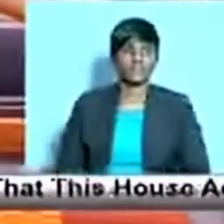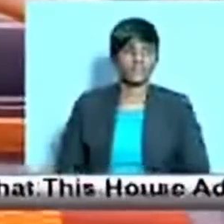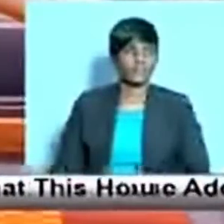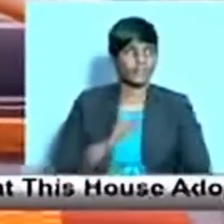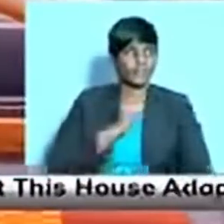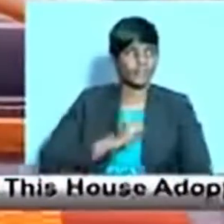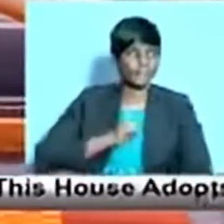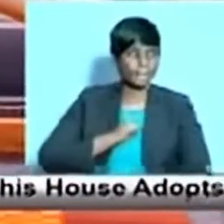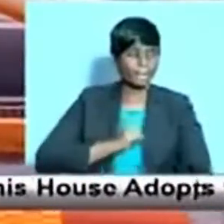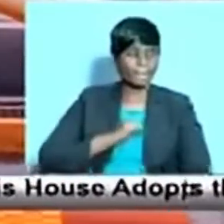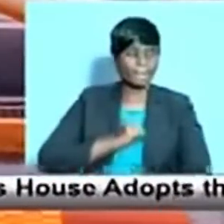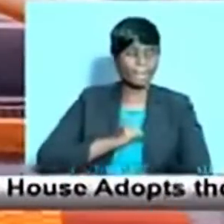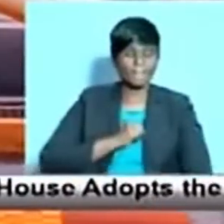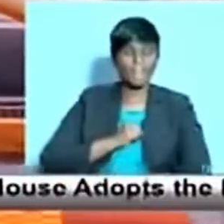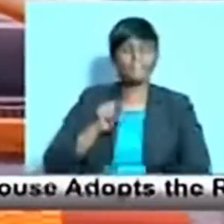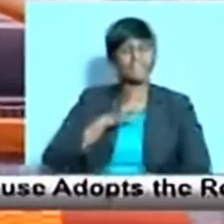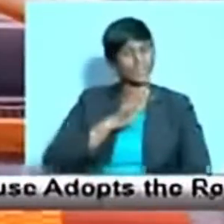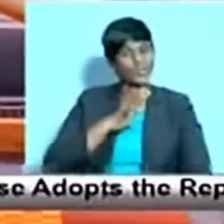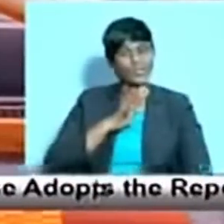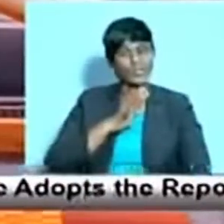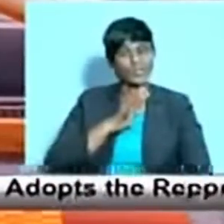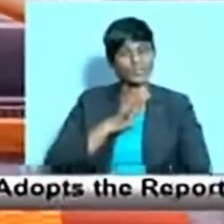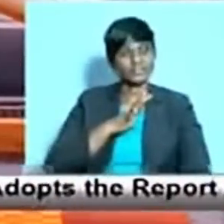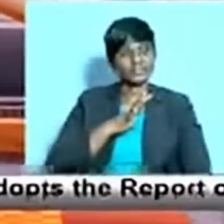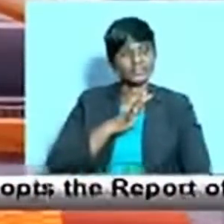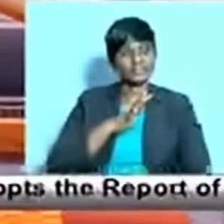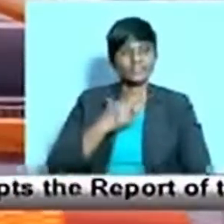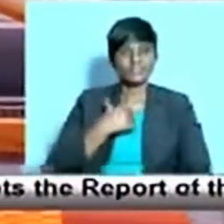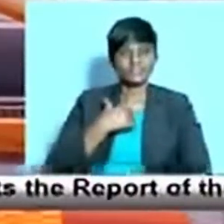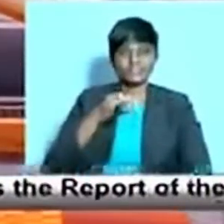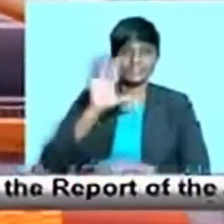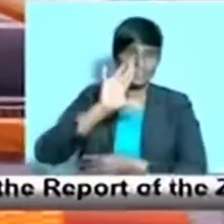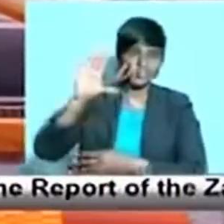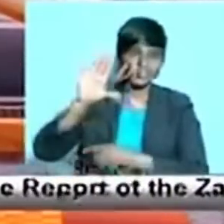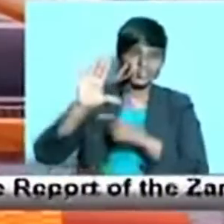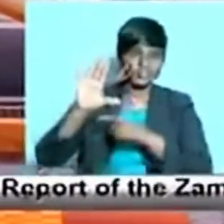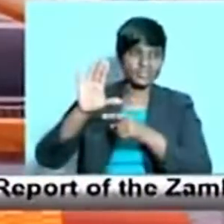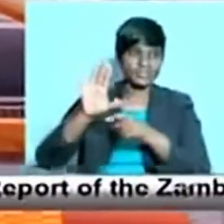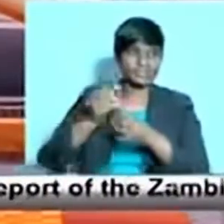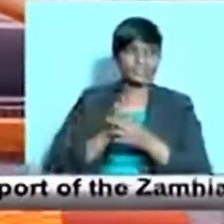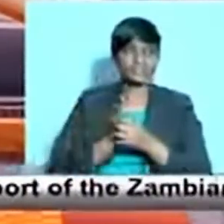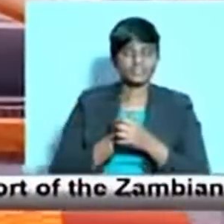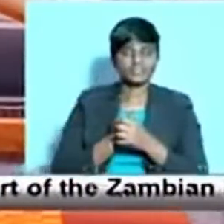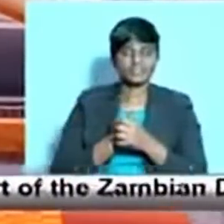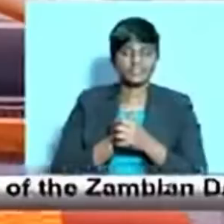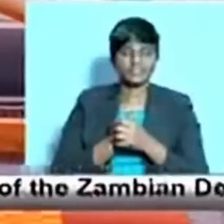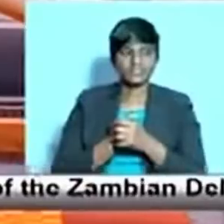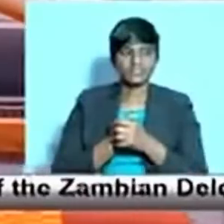Sorry, Honorable No, Member. that's okay. There's an indication for a point of order.